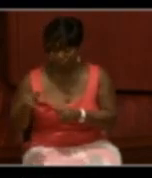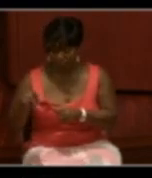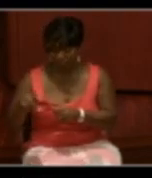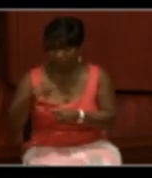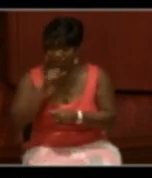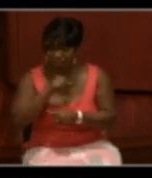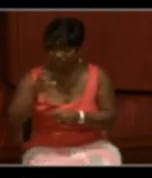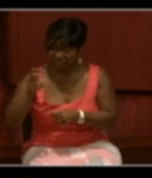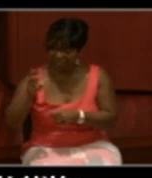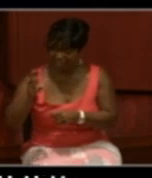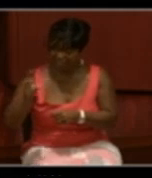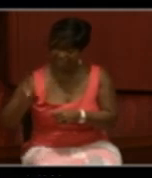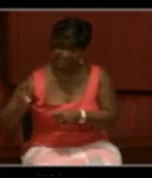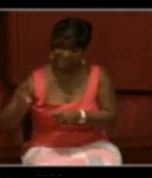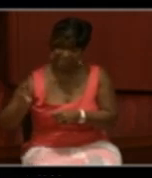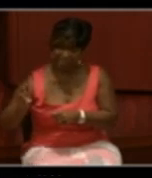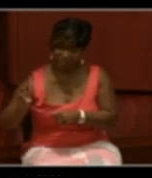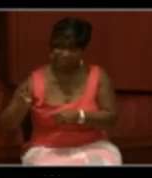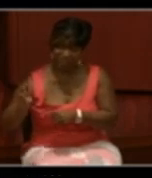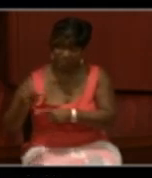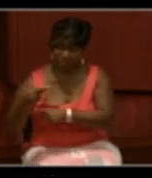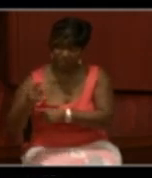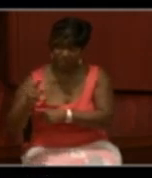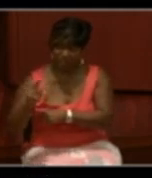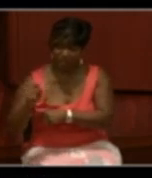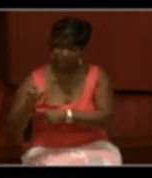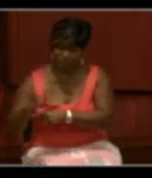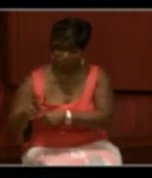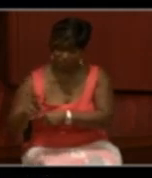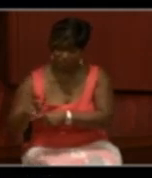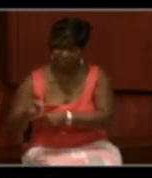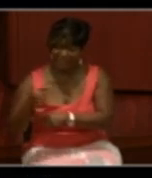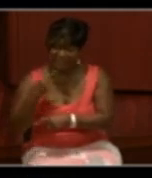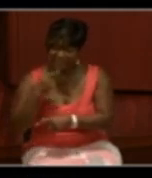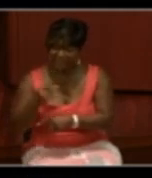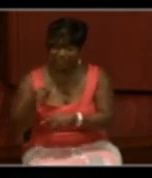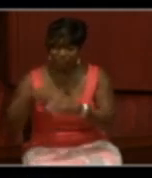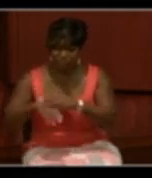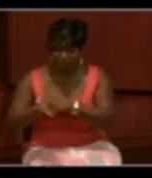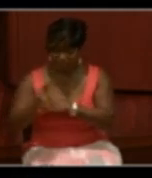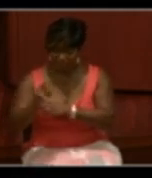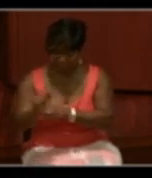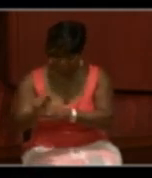age 67, huckster, states in the census that he was born in Virginia.